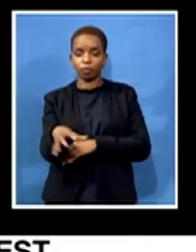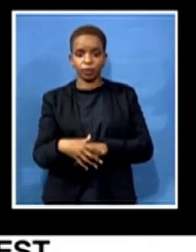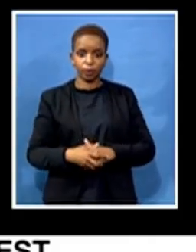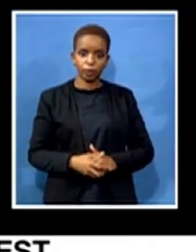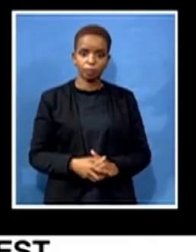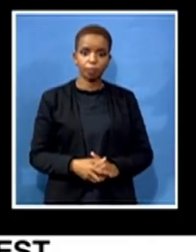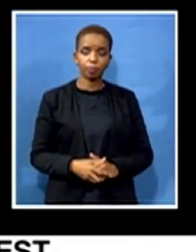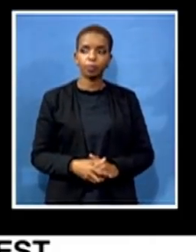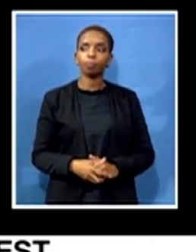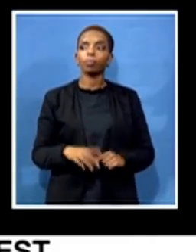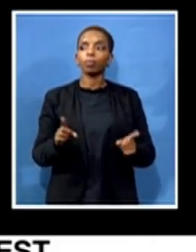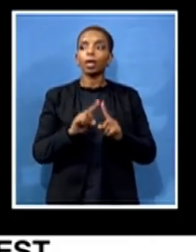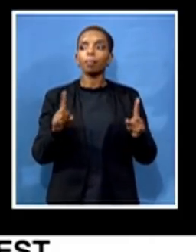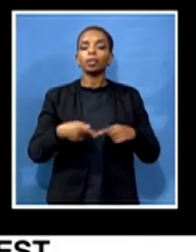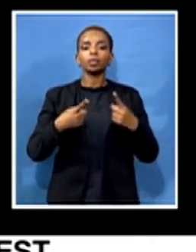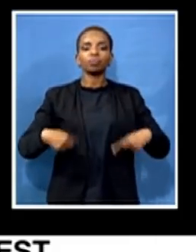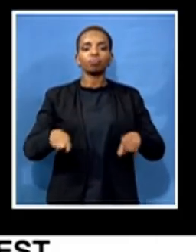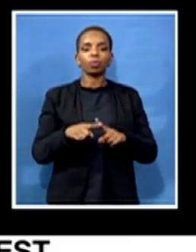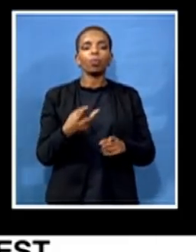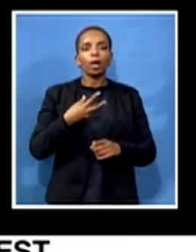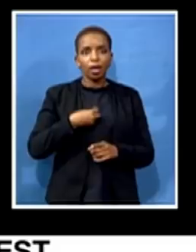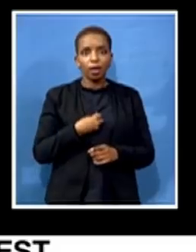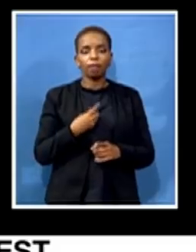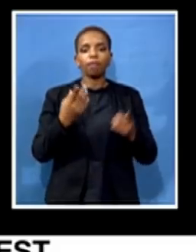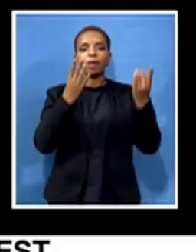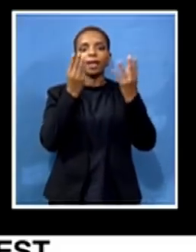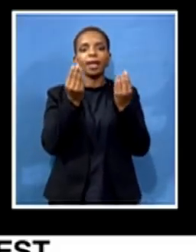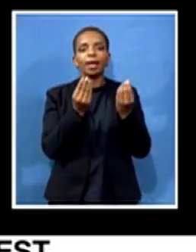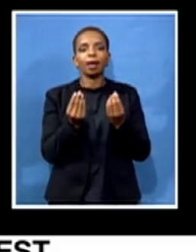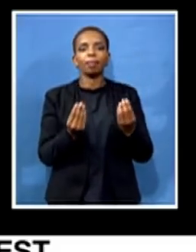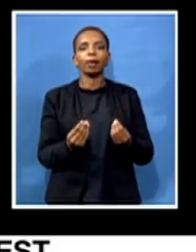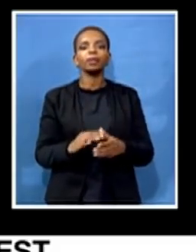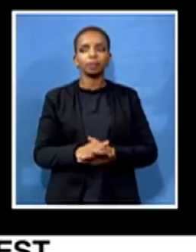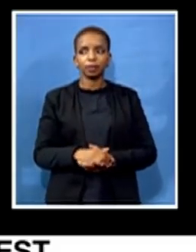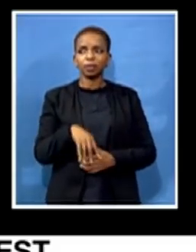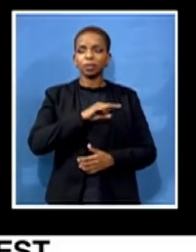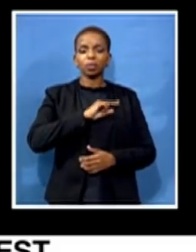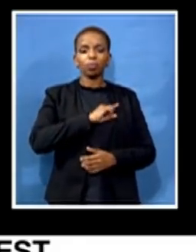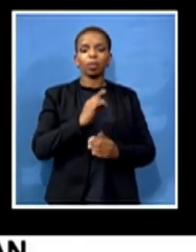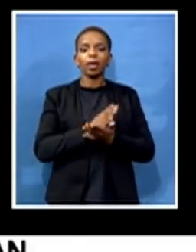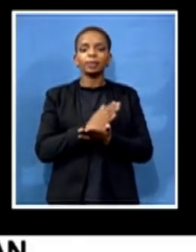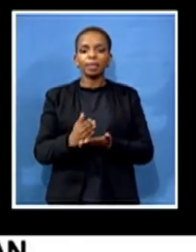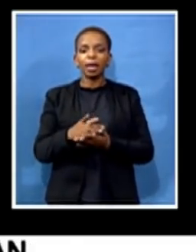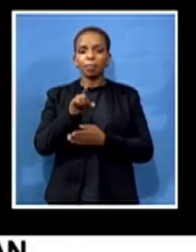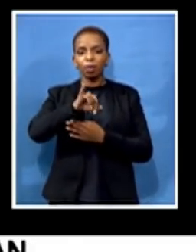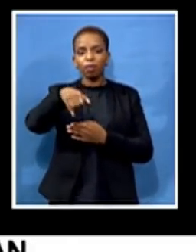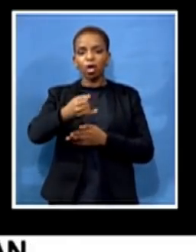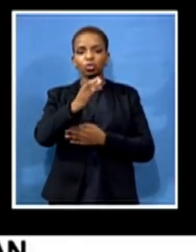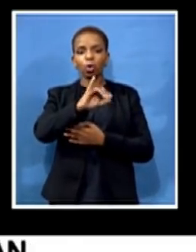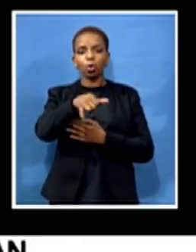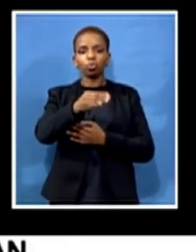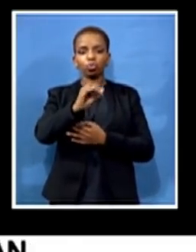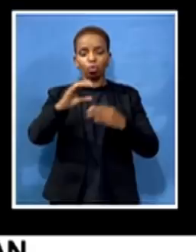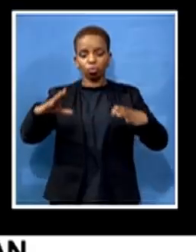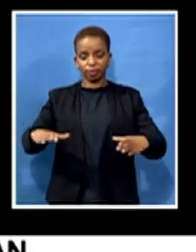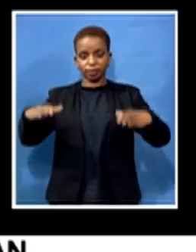numbers that, because some of the JoJo tanks were provided at the provincial